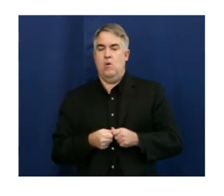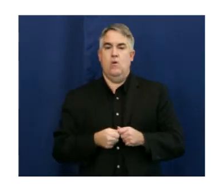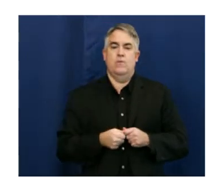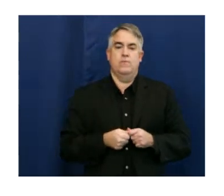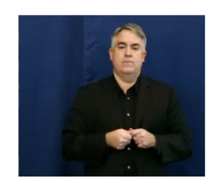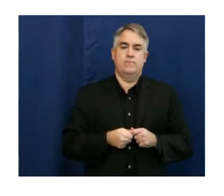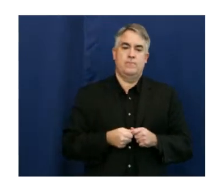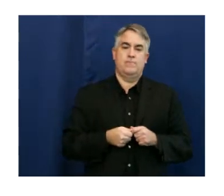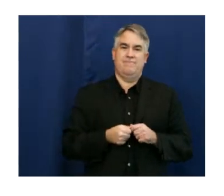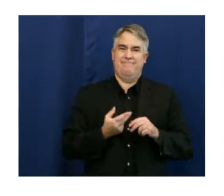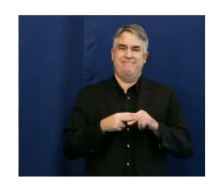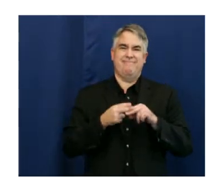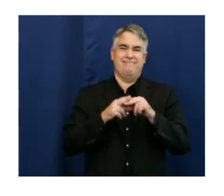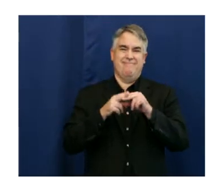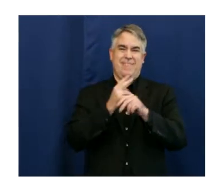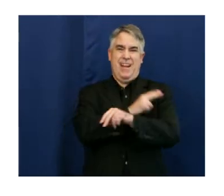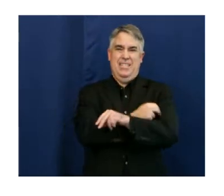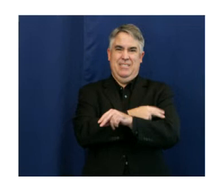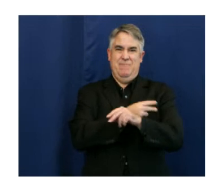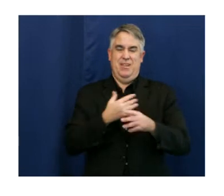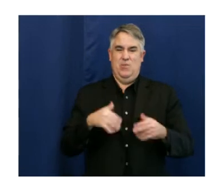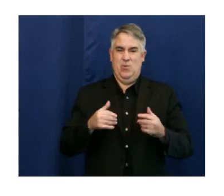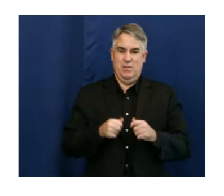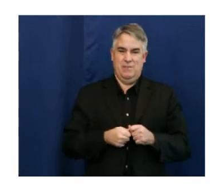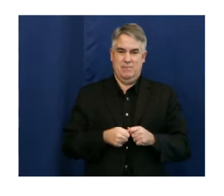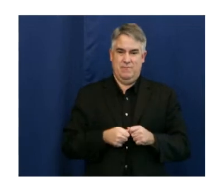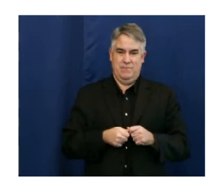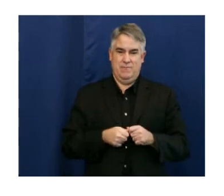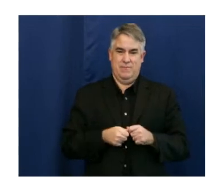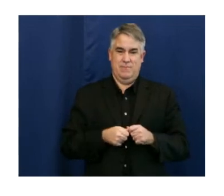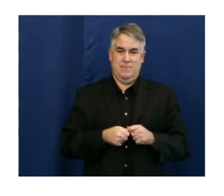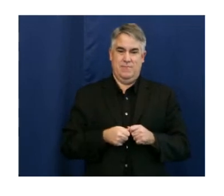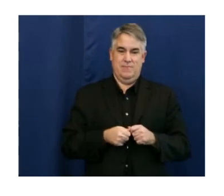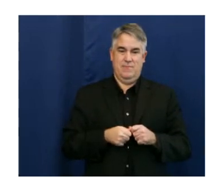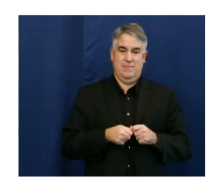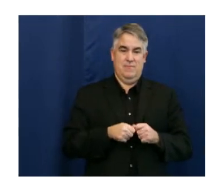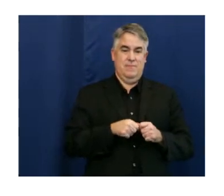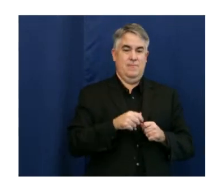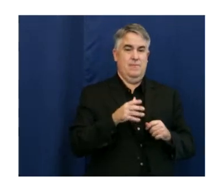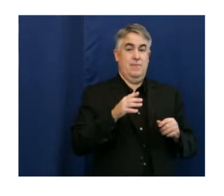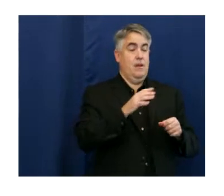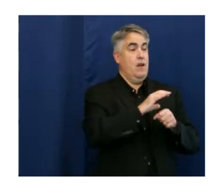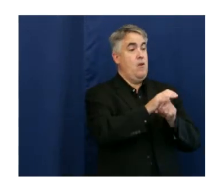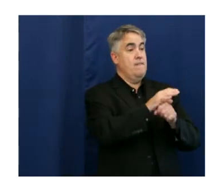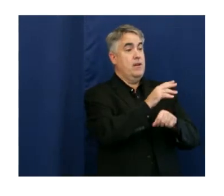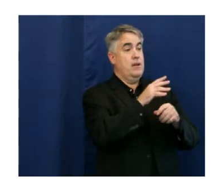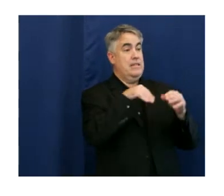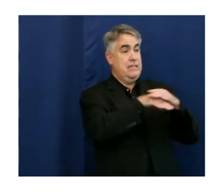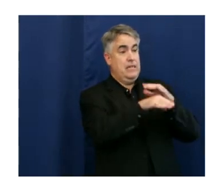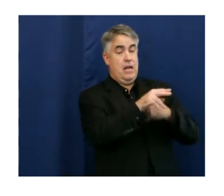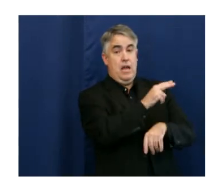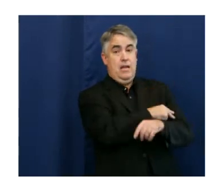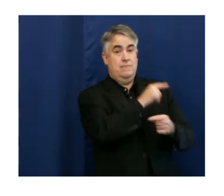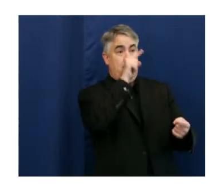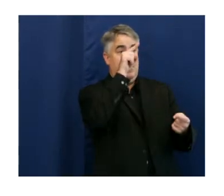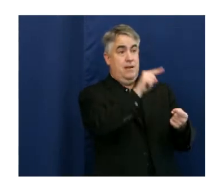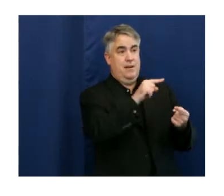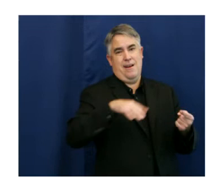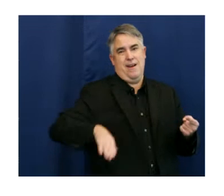seen a decline of hospitalizations yet. And then this next chart you'll see is our ICU